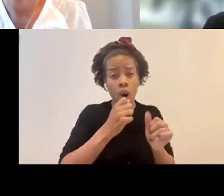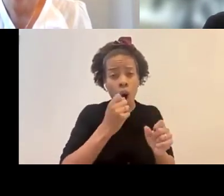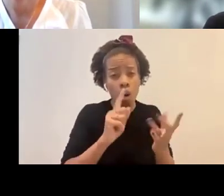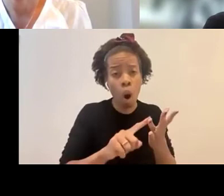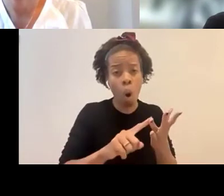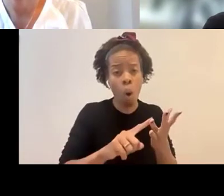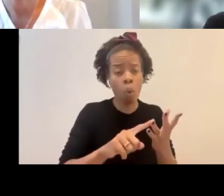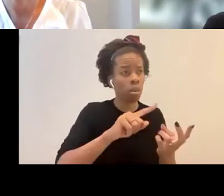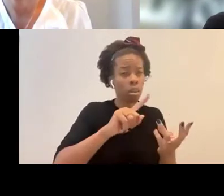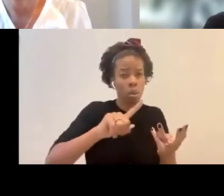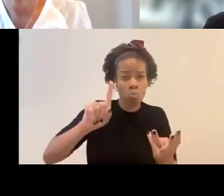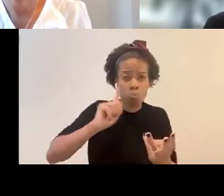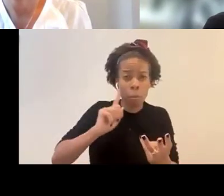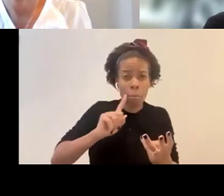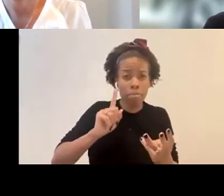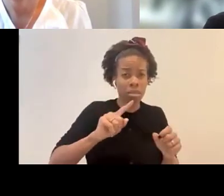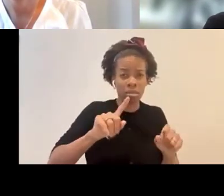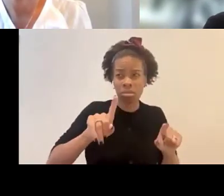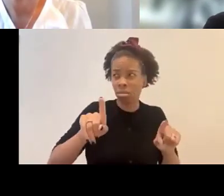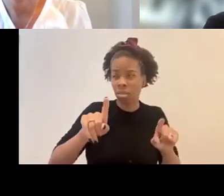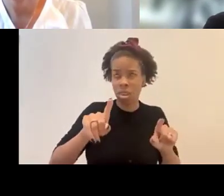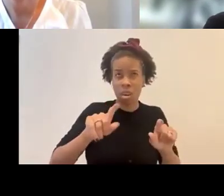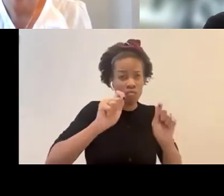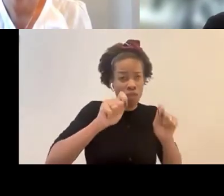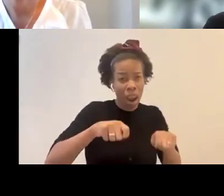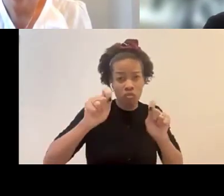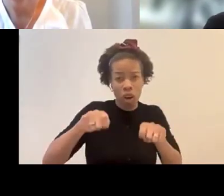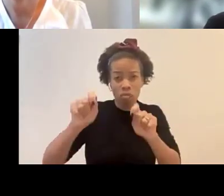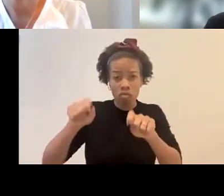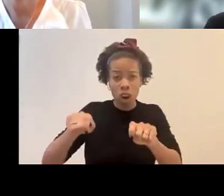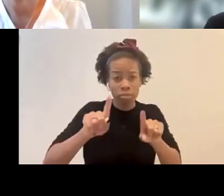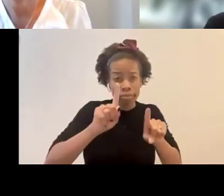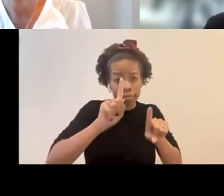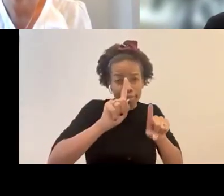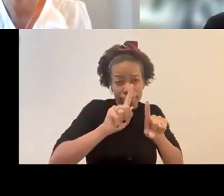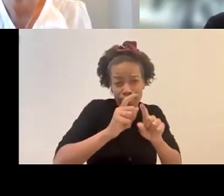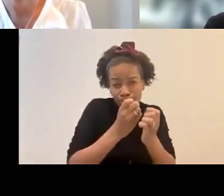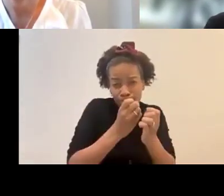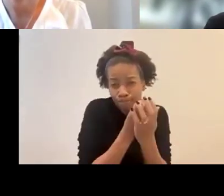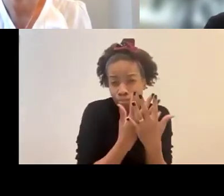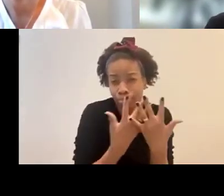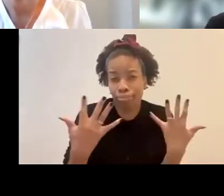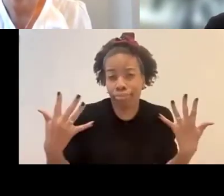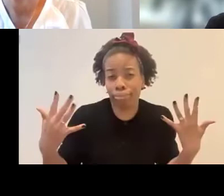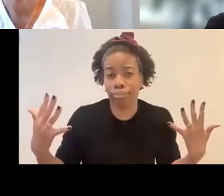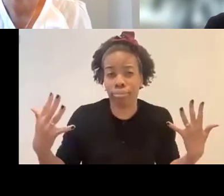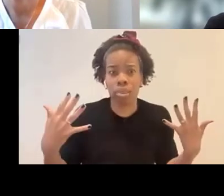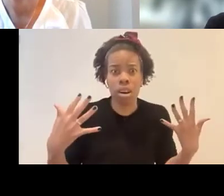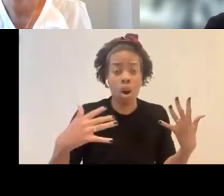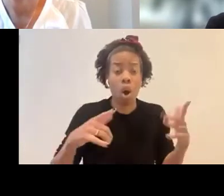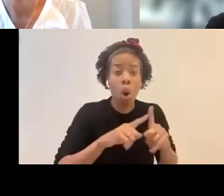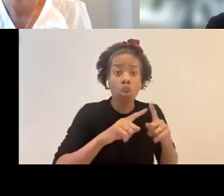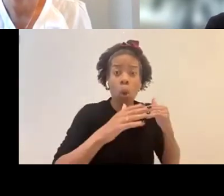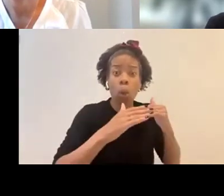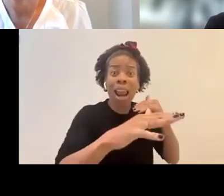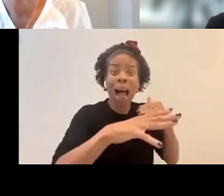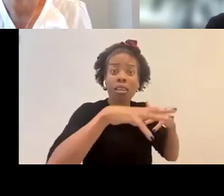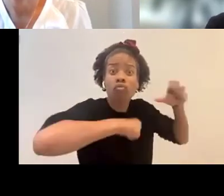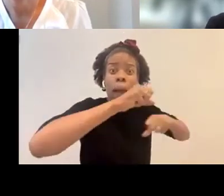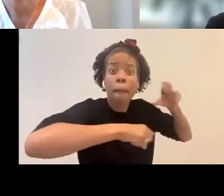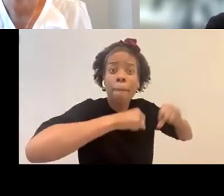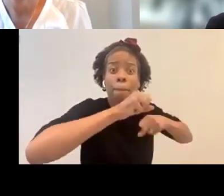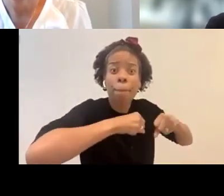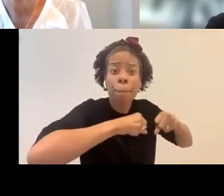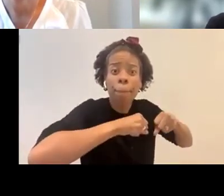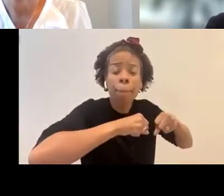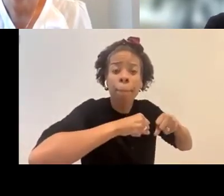in numbers that astound in the instability of the DRC in